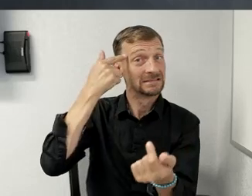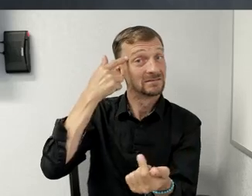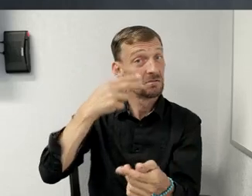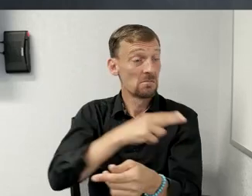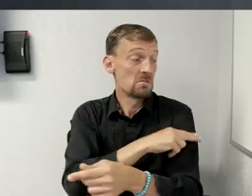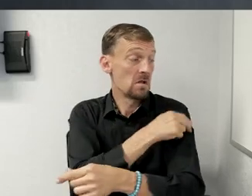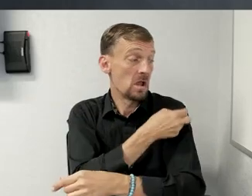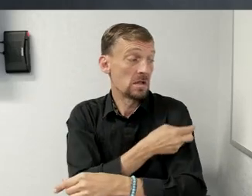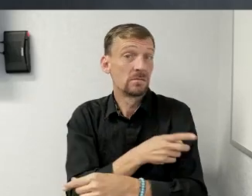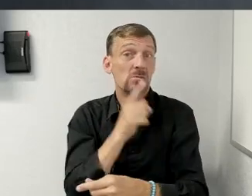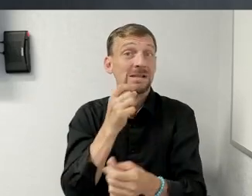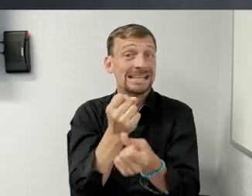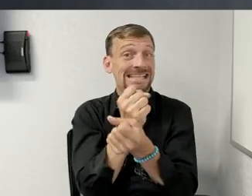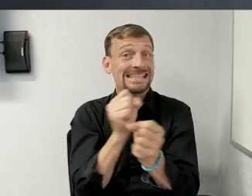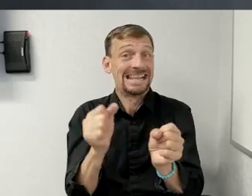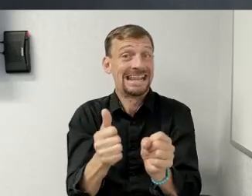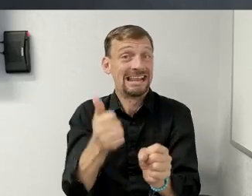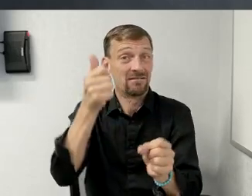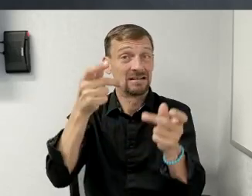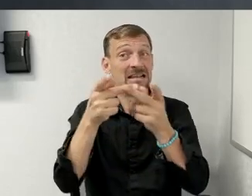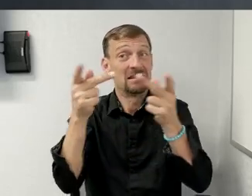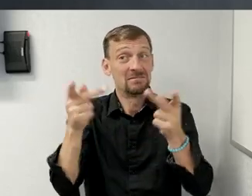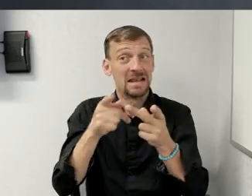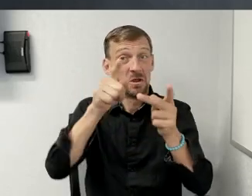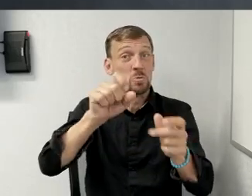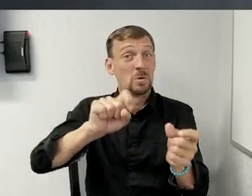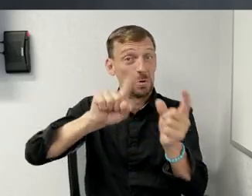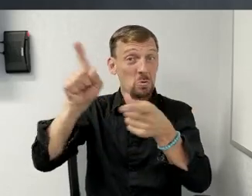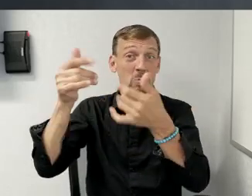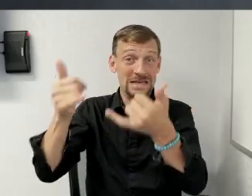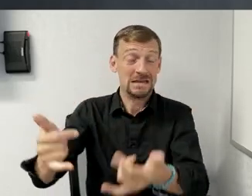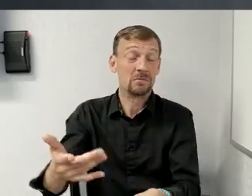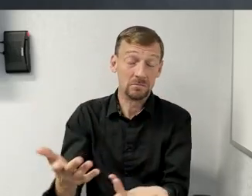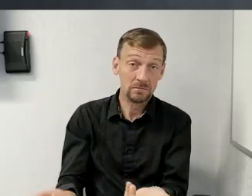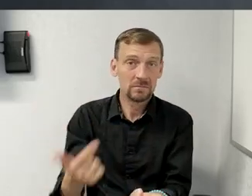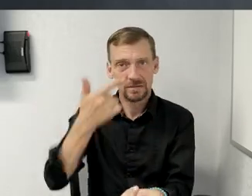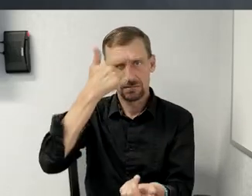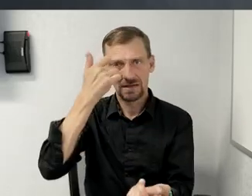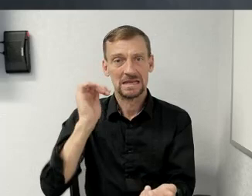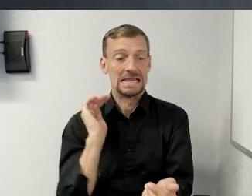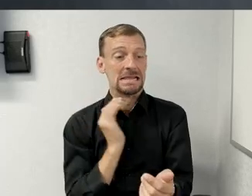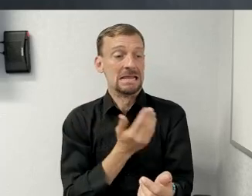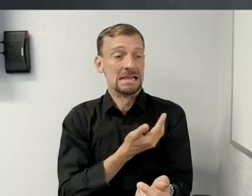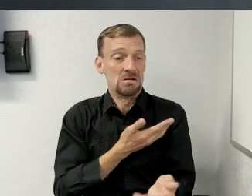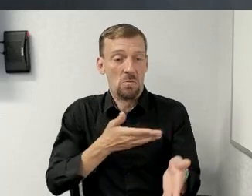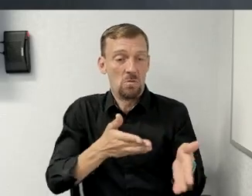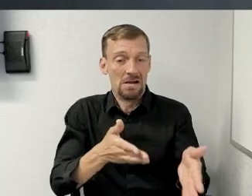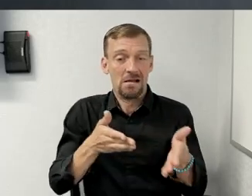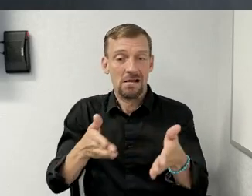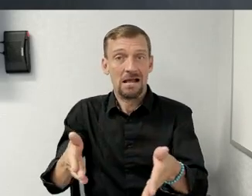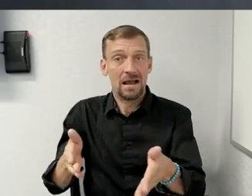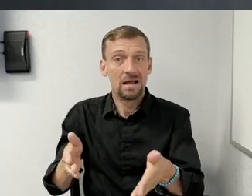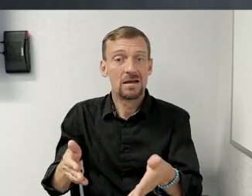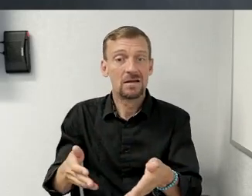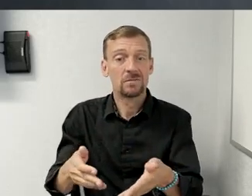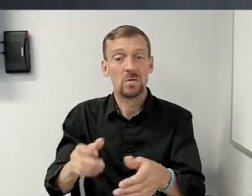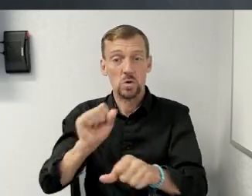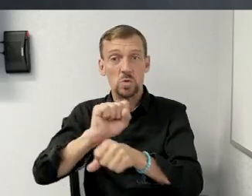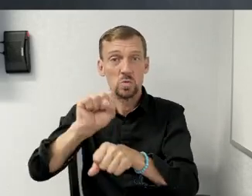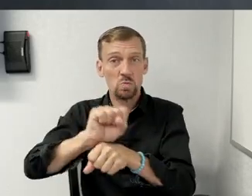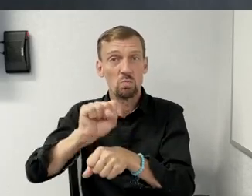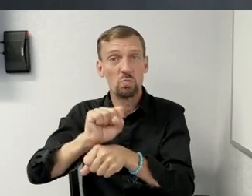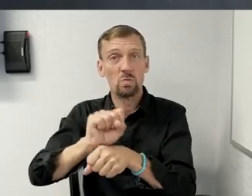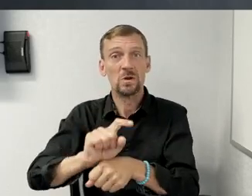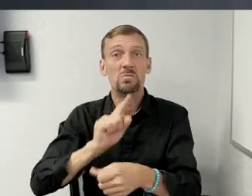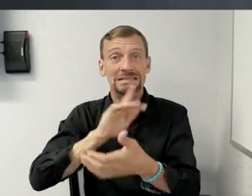the hospital is probably one of the safest places you could be right now. Just the way we just work in